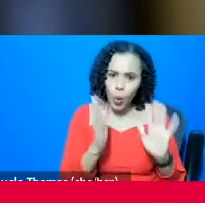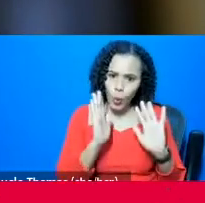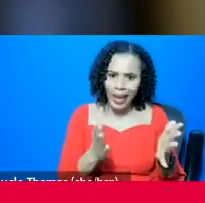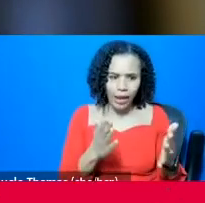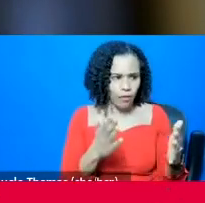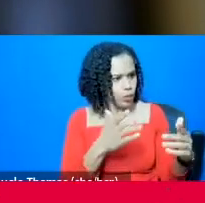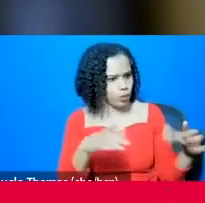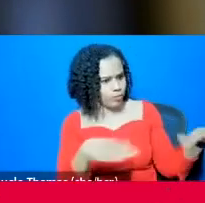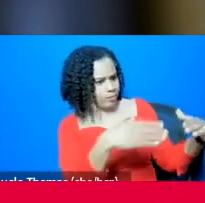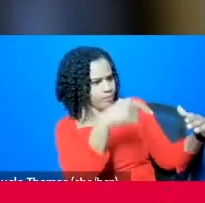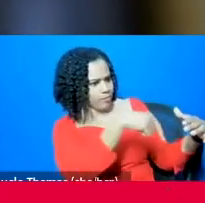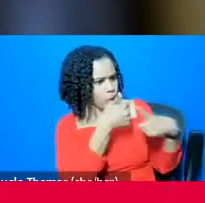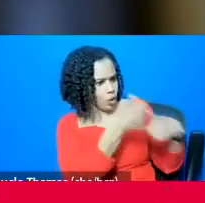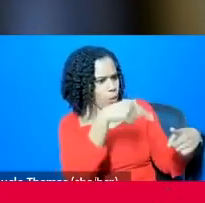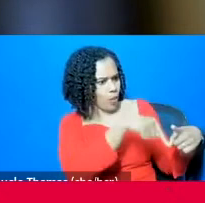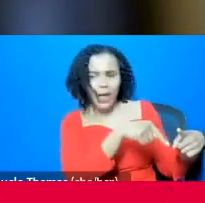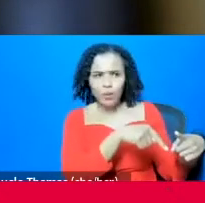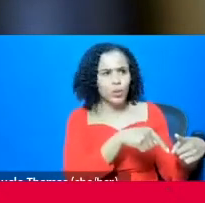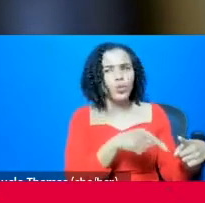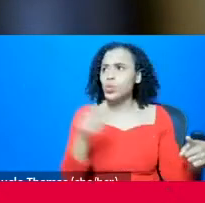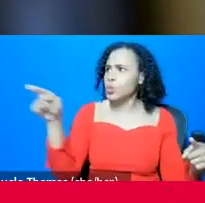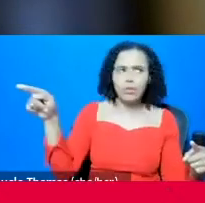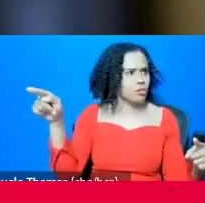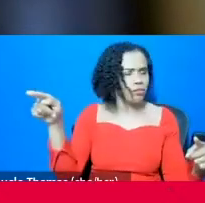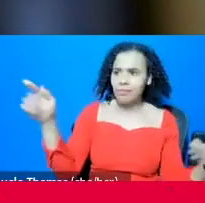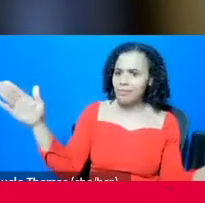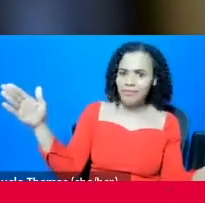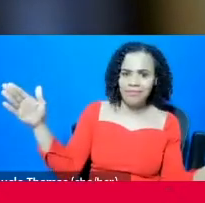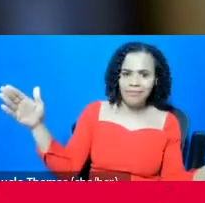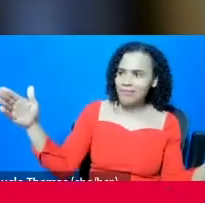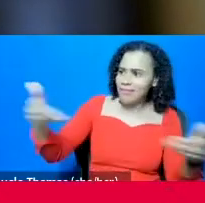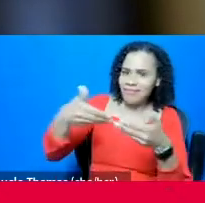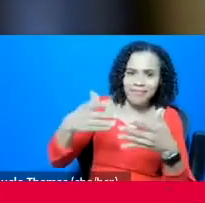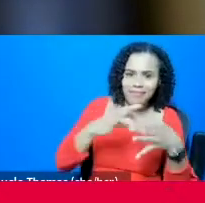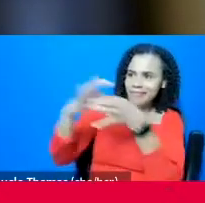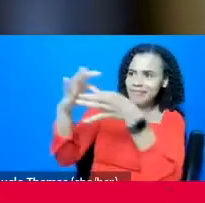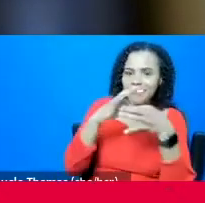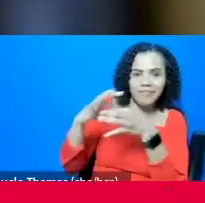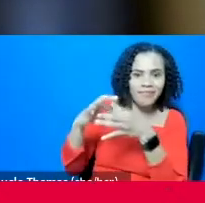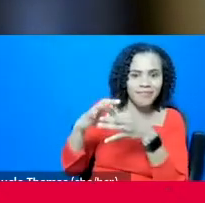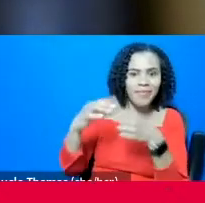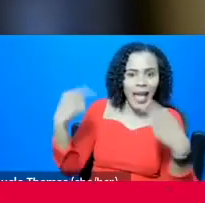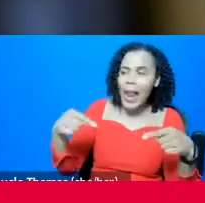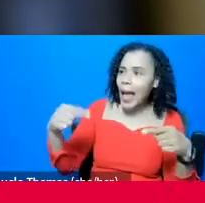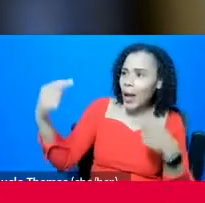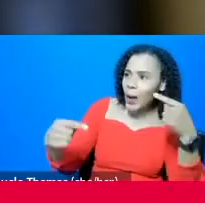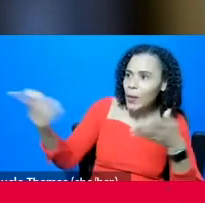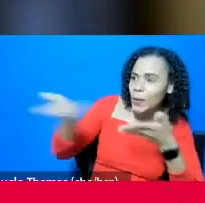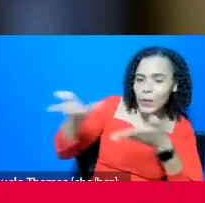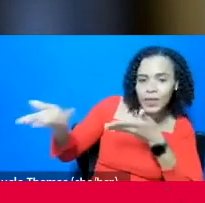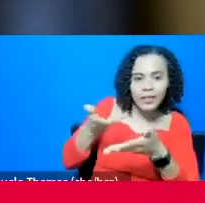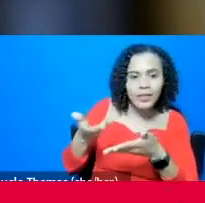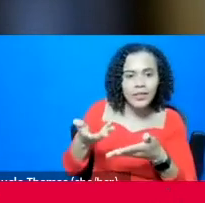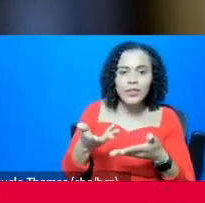particularly with the privileges that we have. So I can throw myself around in my chair, so I can support other disabled activists that have